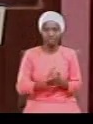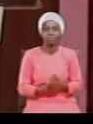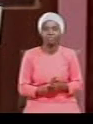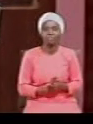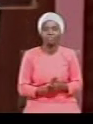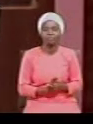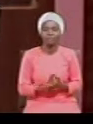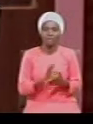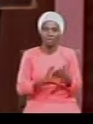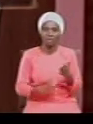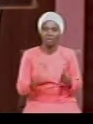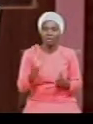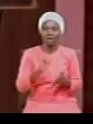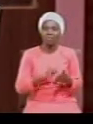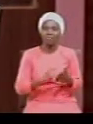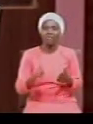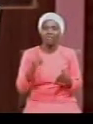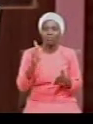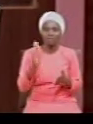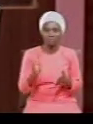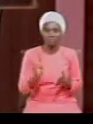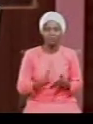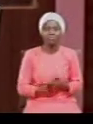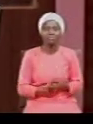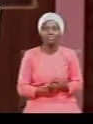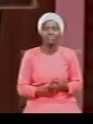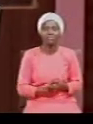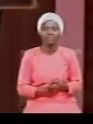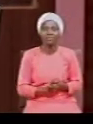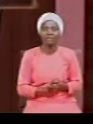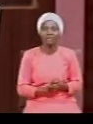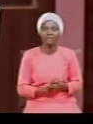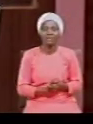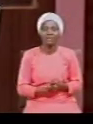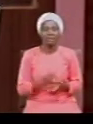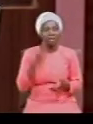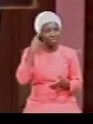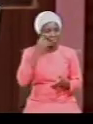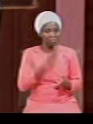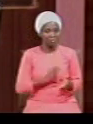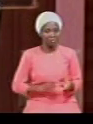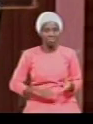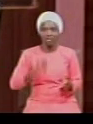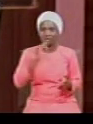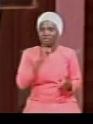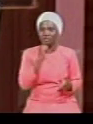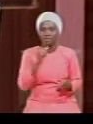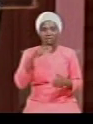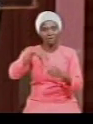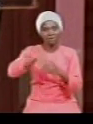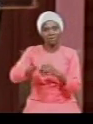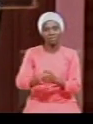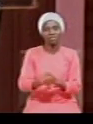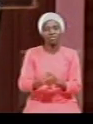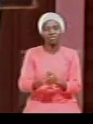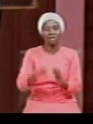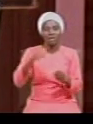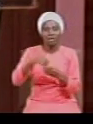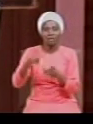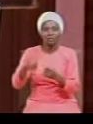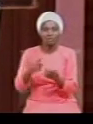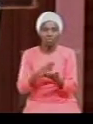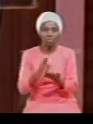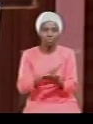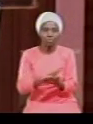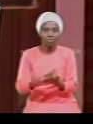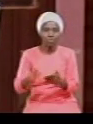chapter 9, verse 24. For Christ is not entered into the holy